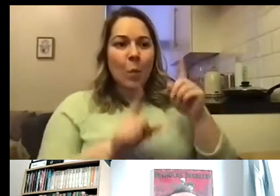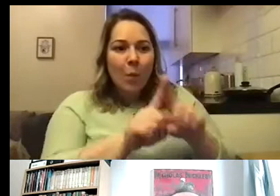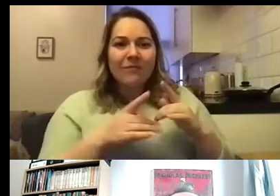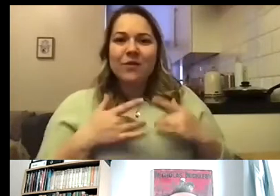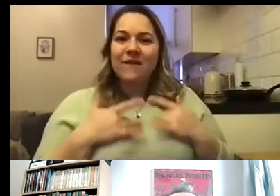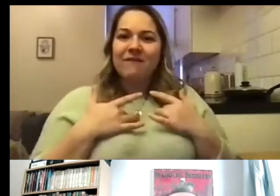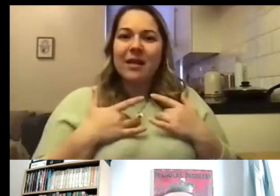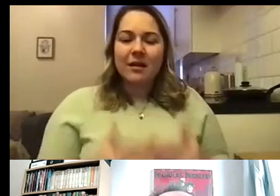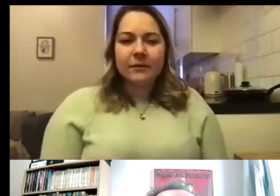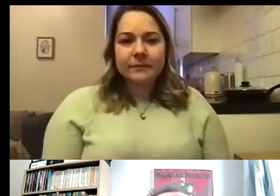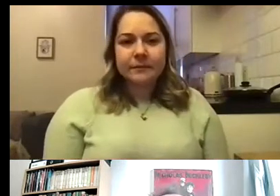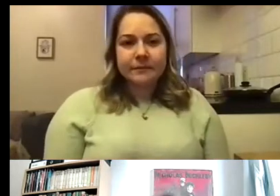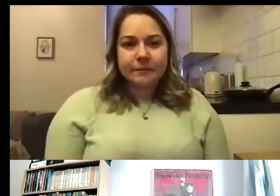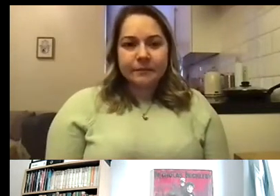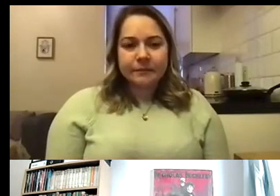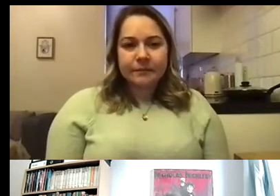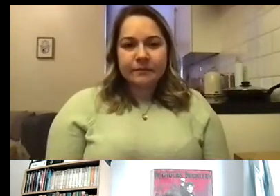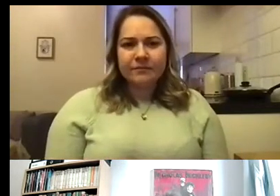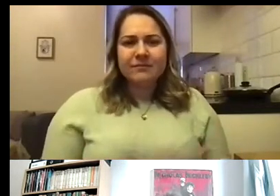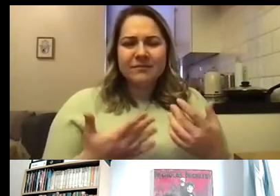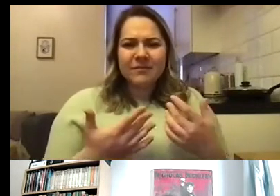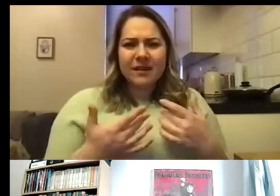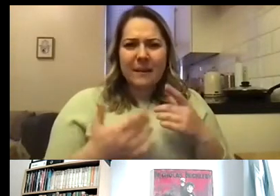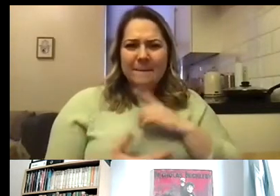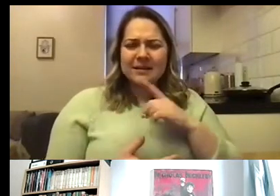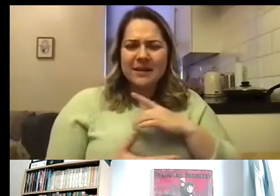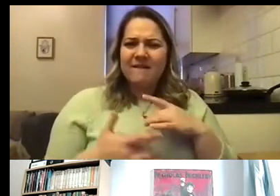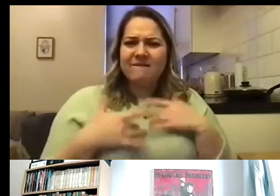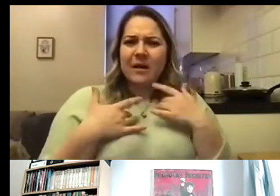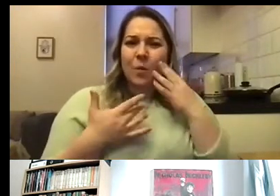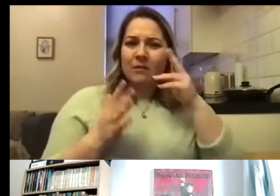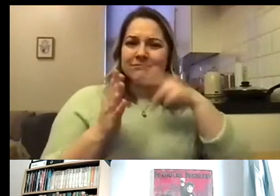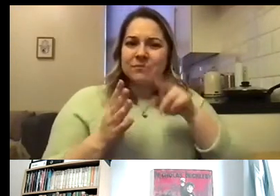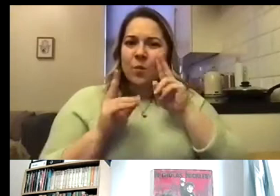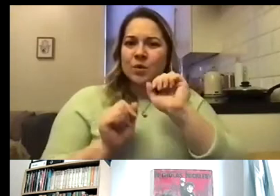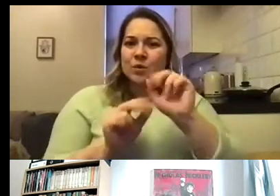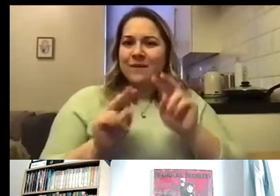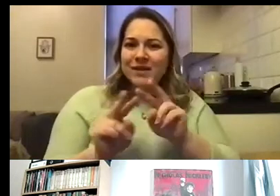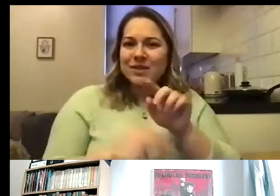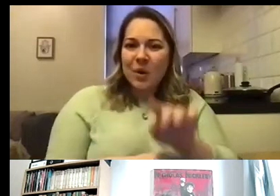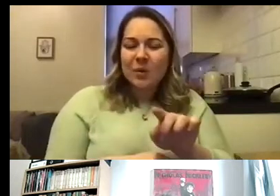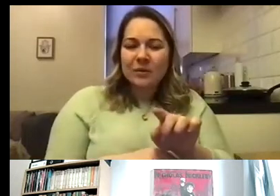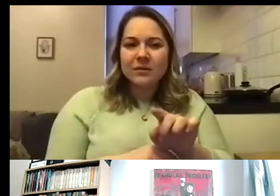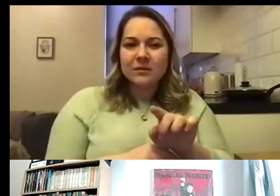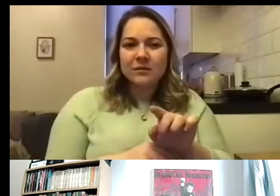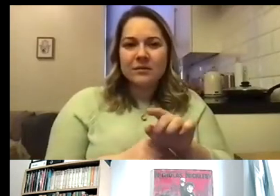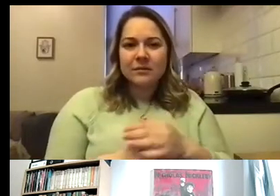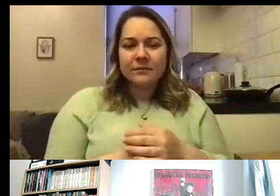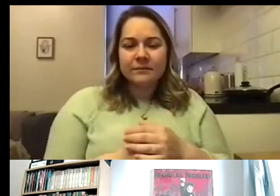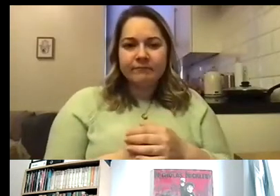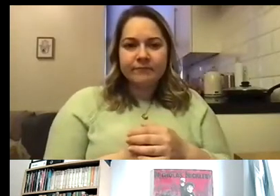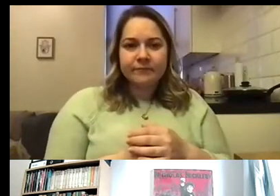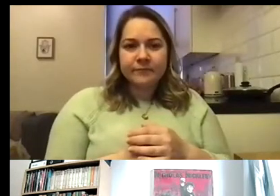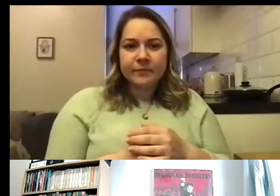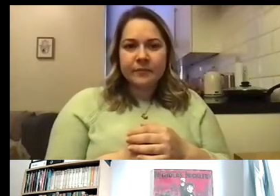Yeah, I really got that sense when I was listening to it. And I also found it quite interesting, and I wondered if you were aware